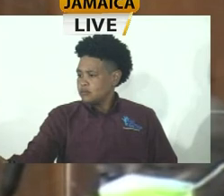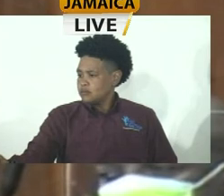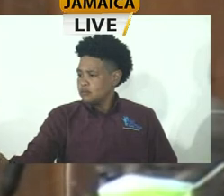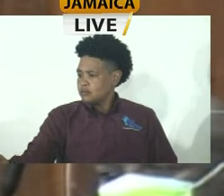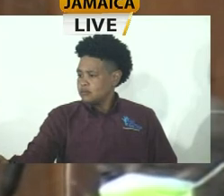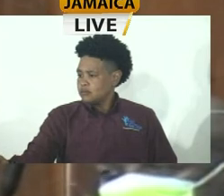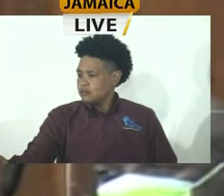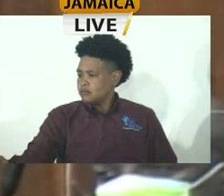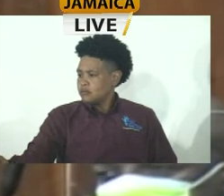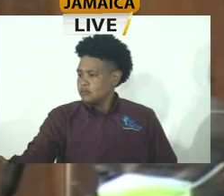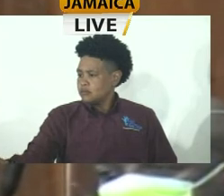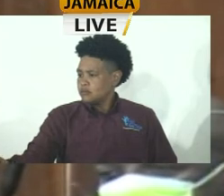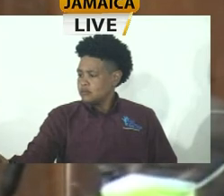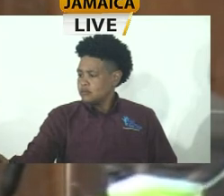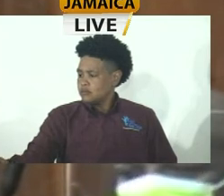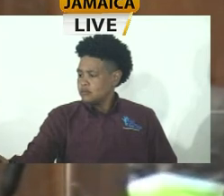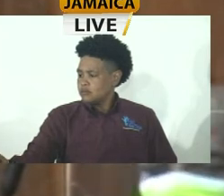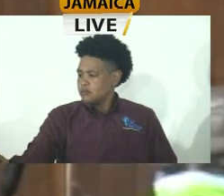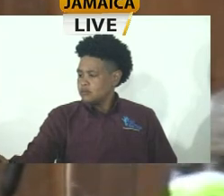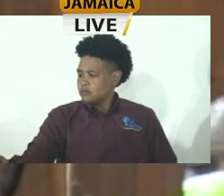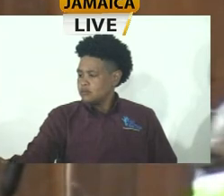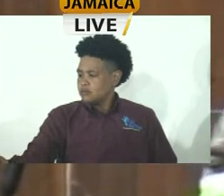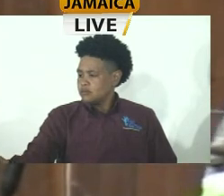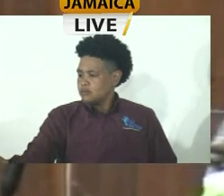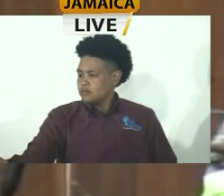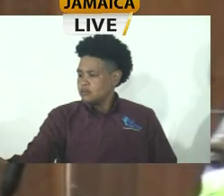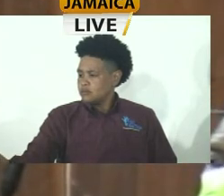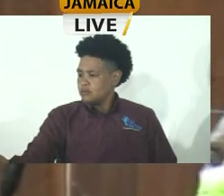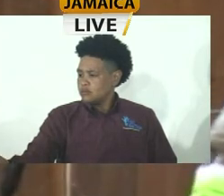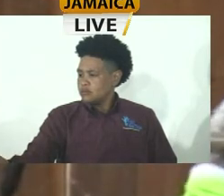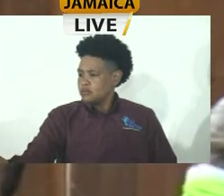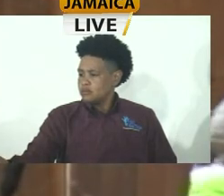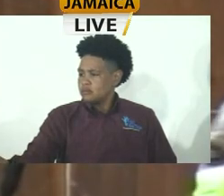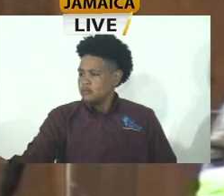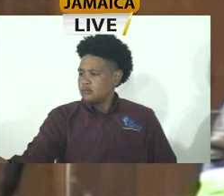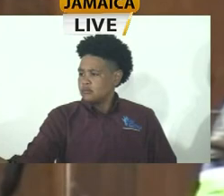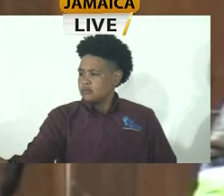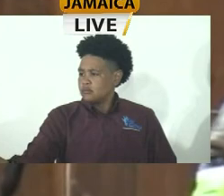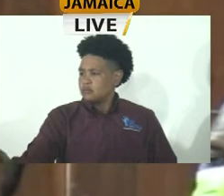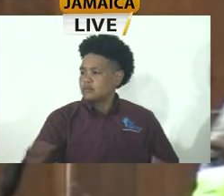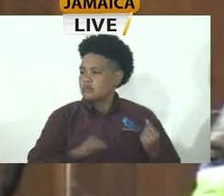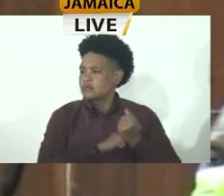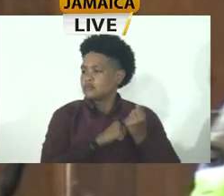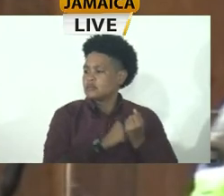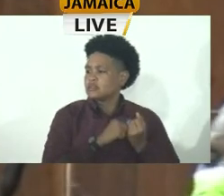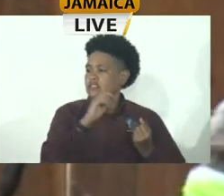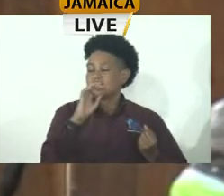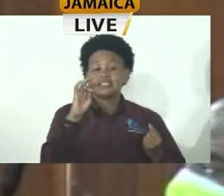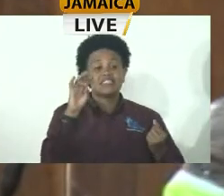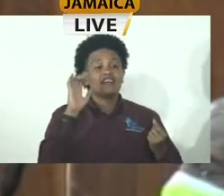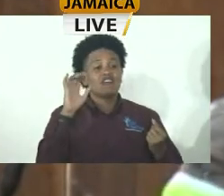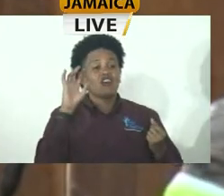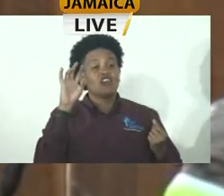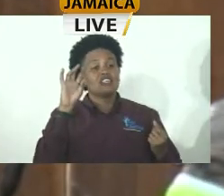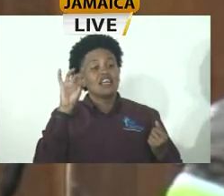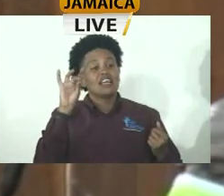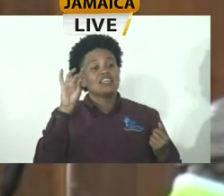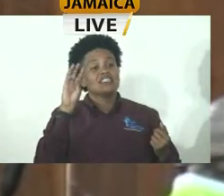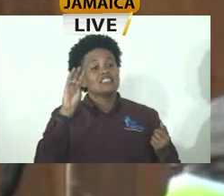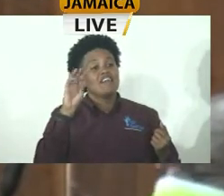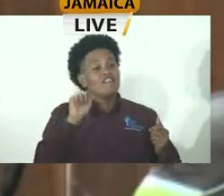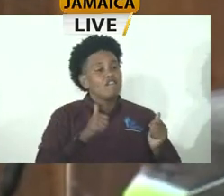7867 follow-up clients and gave support to 2407 child victims with